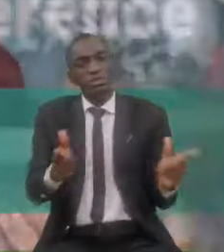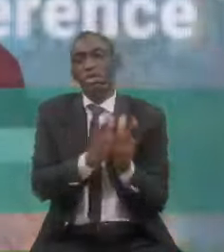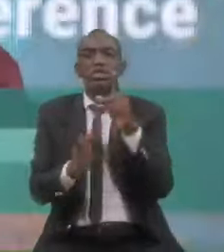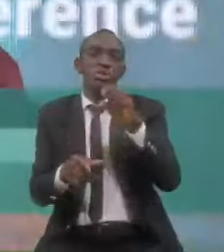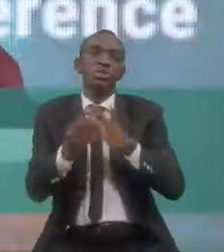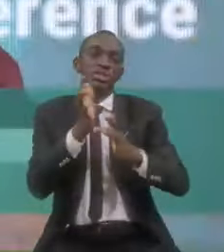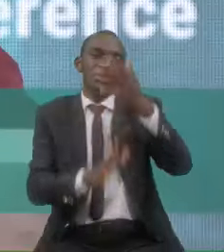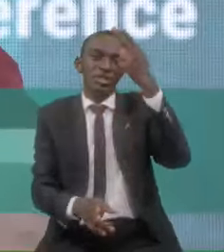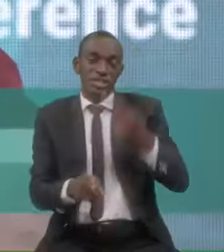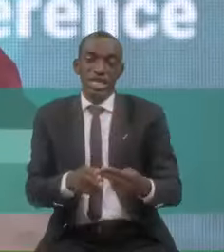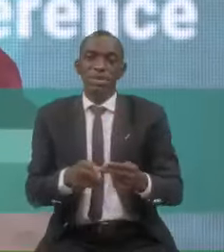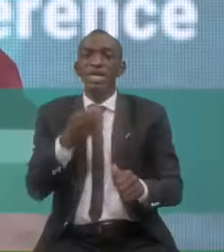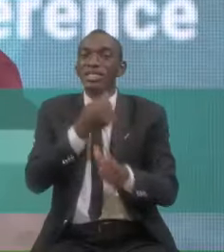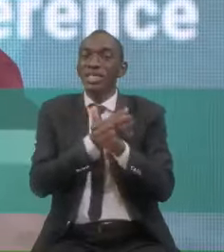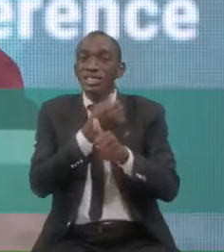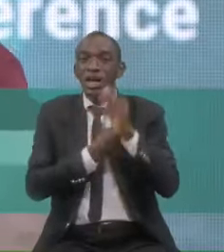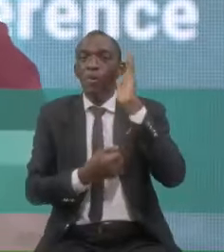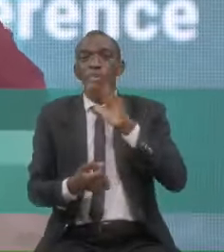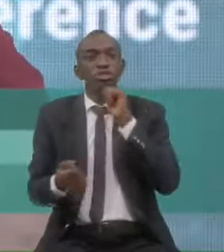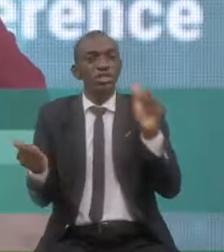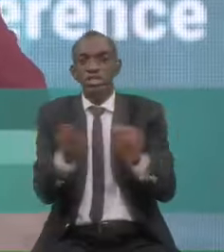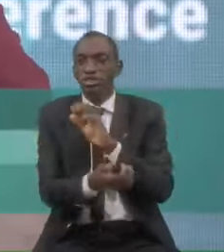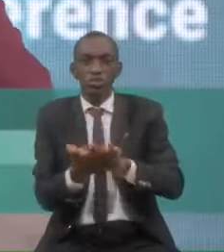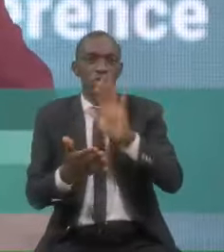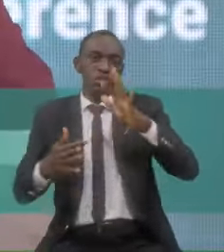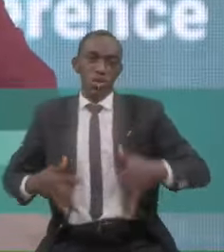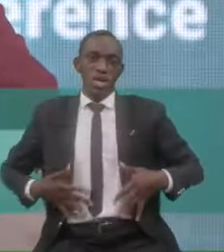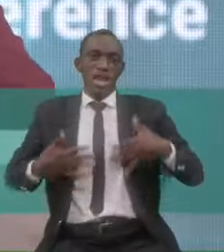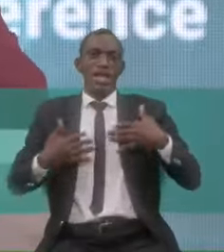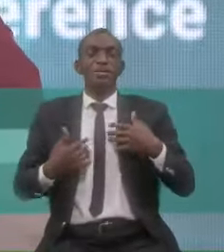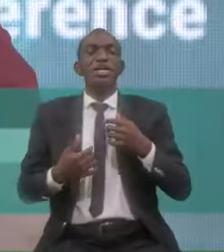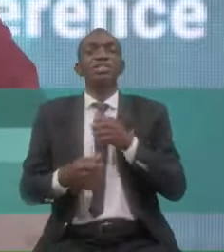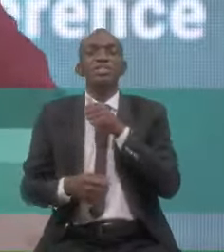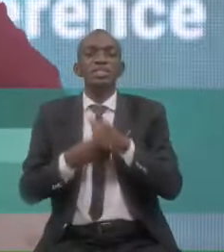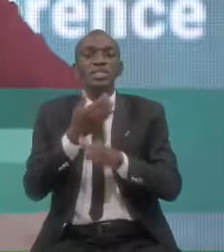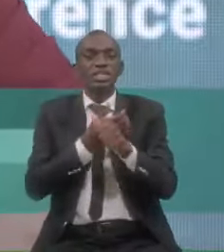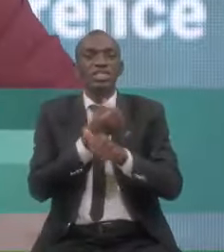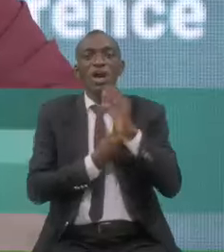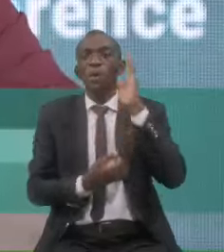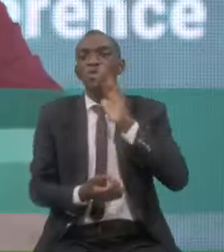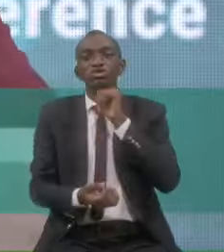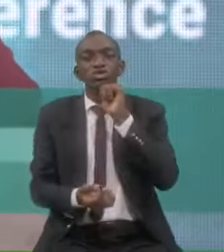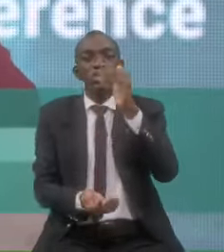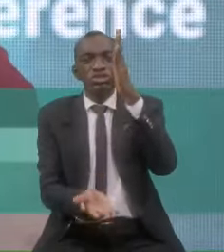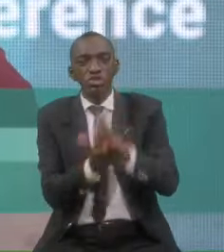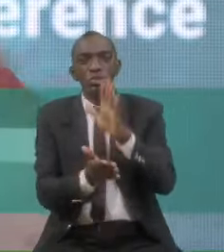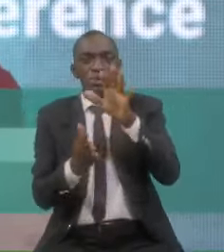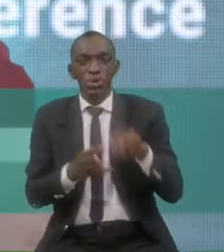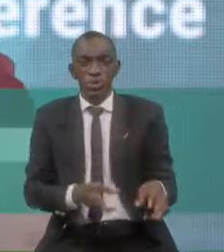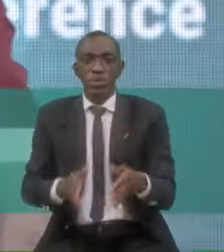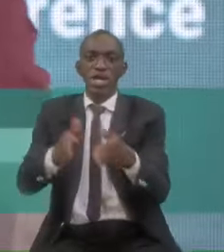Danger will not destroy your life. Will not stop your way. Will not destroy your